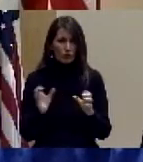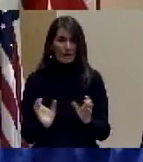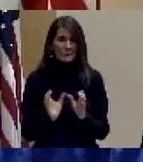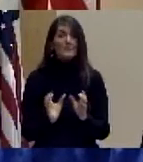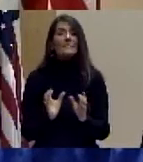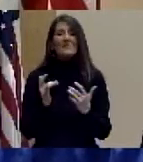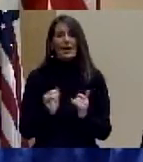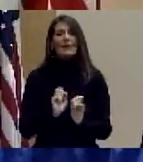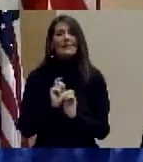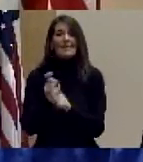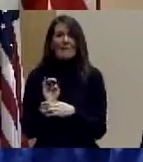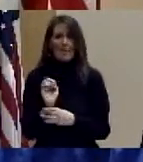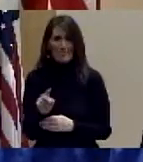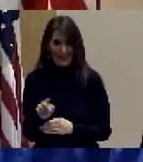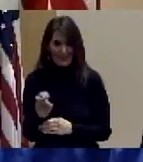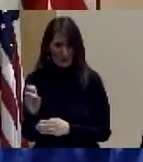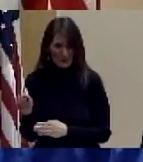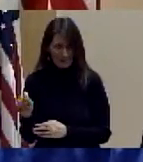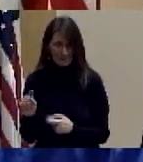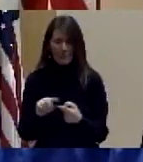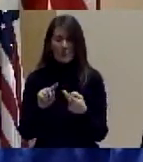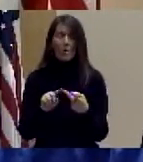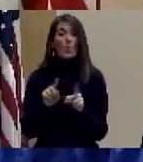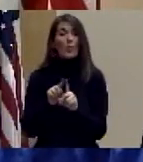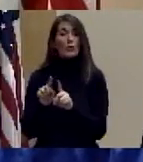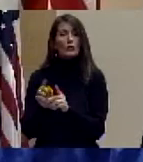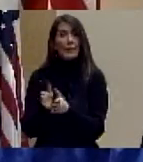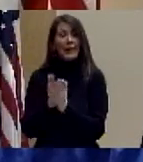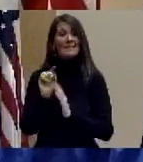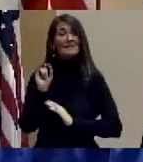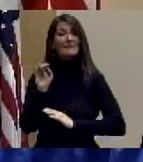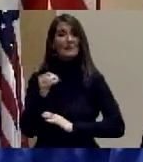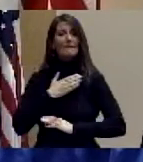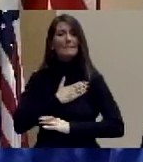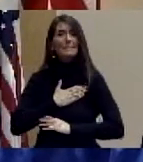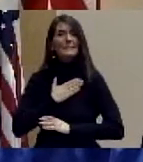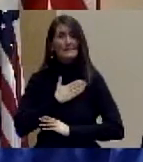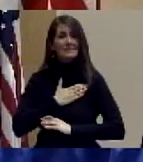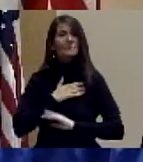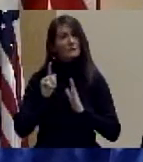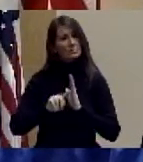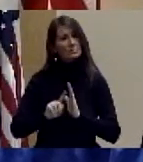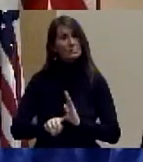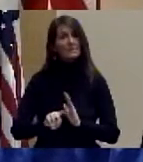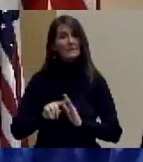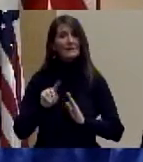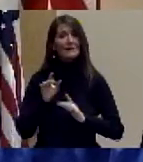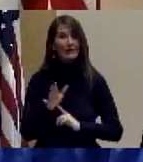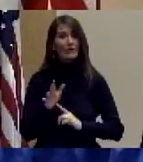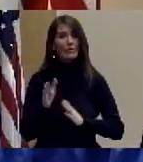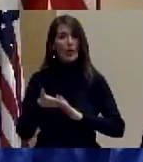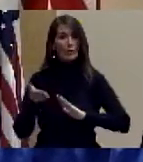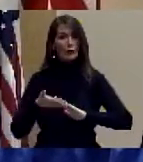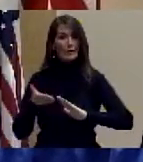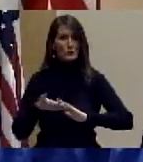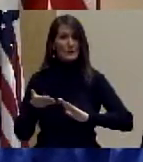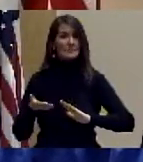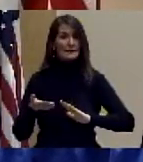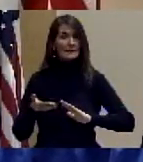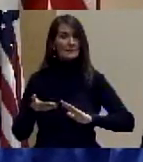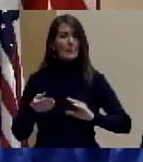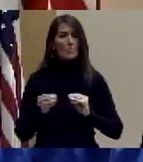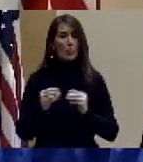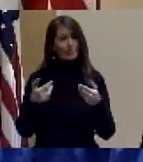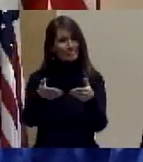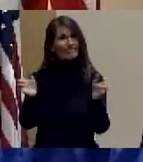restored that. Second, I've asked Tim to review our leaf operations in a